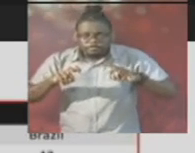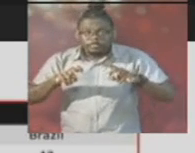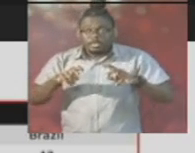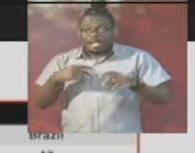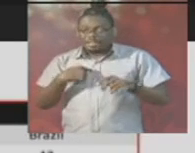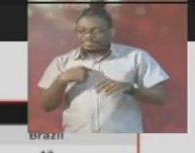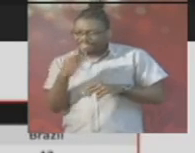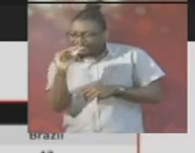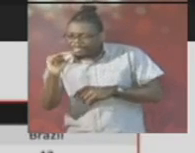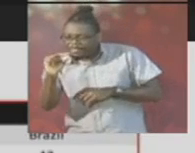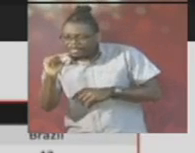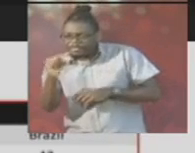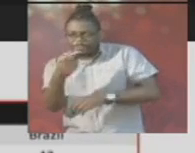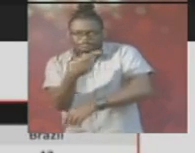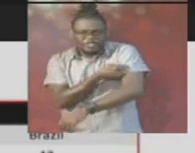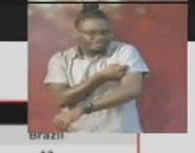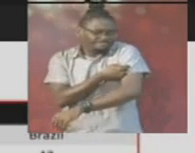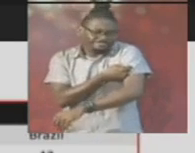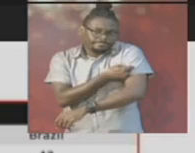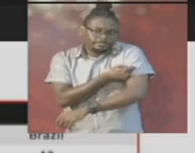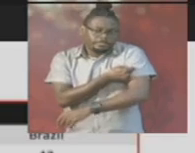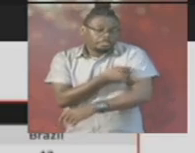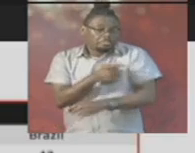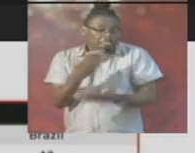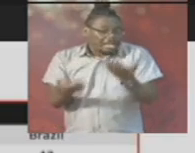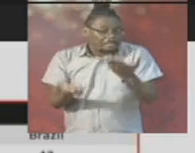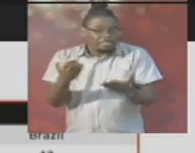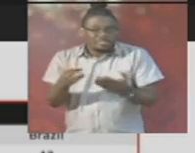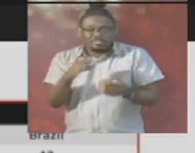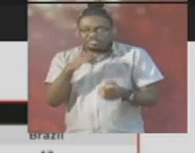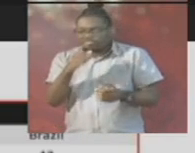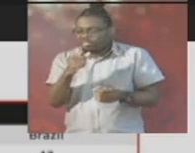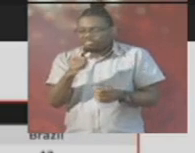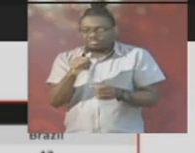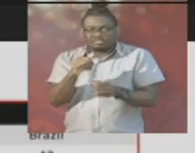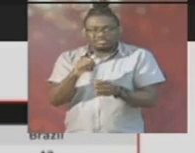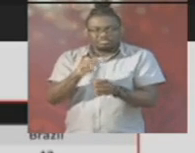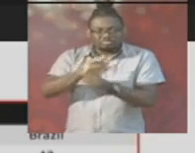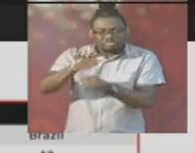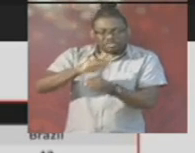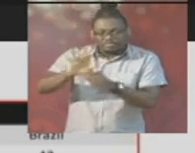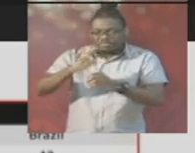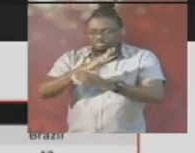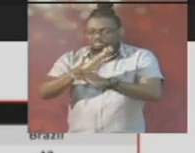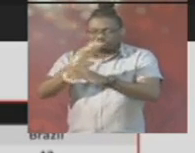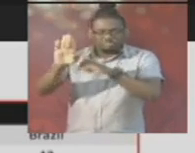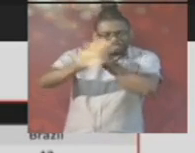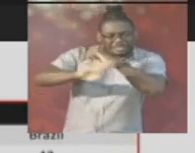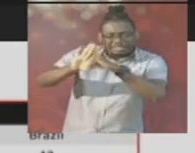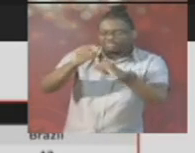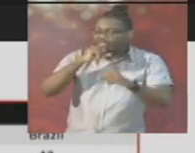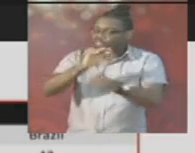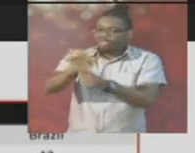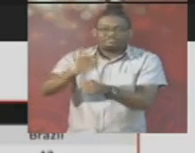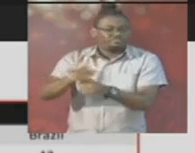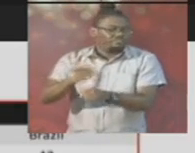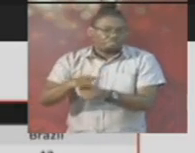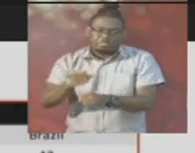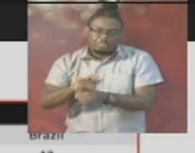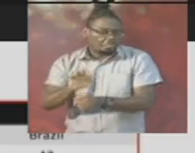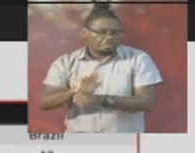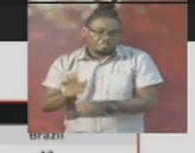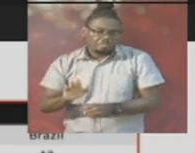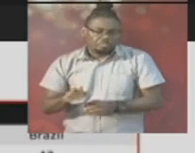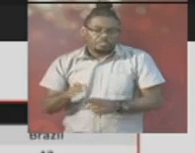by antibodies produced in response to infection with other non-P1 variants. And as a result, it